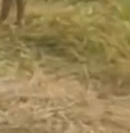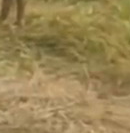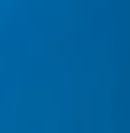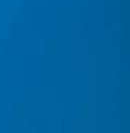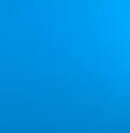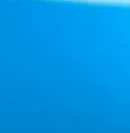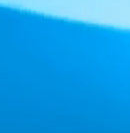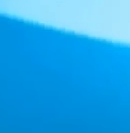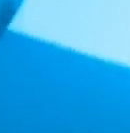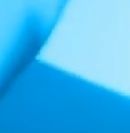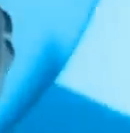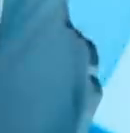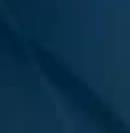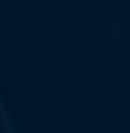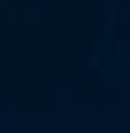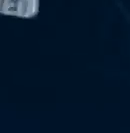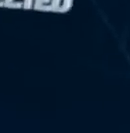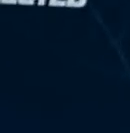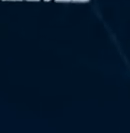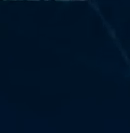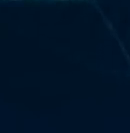us.